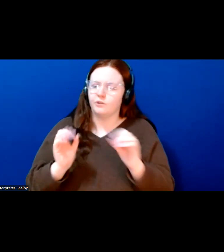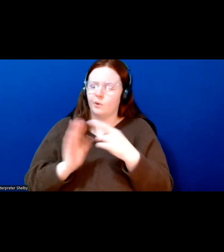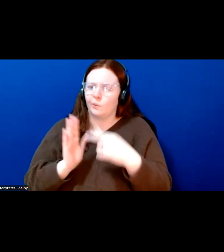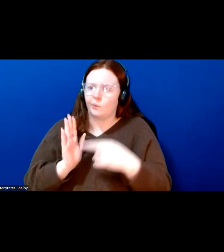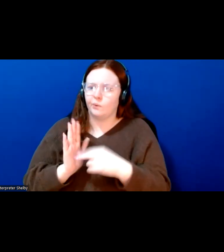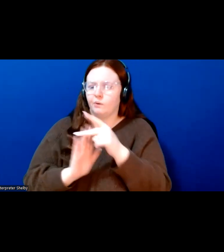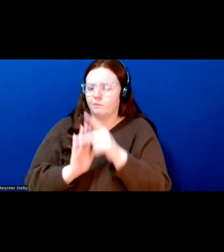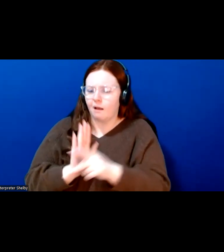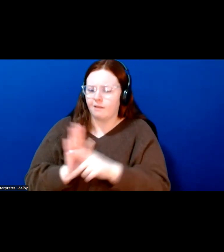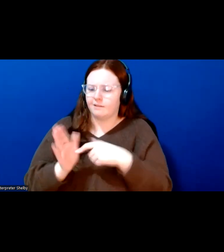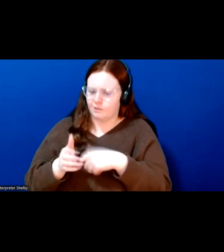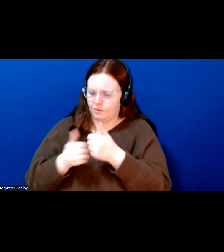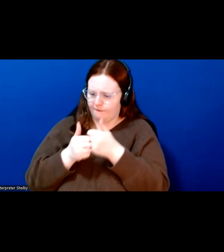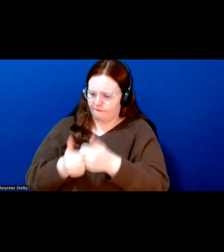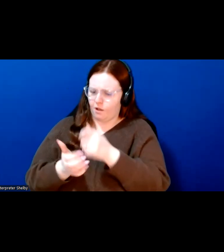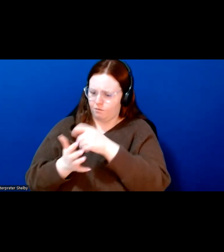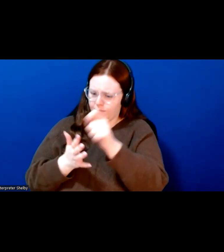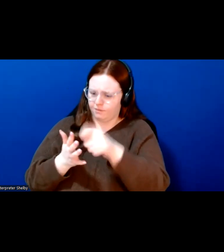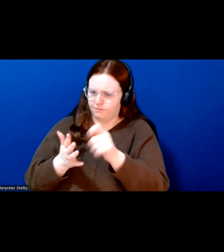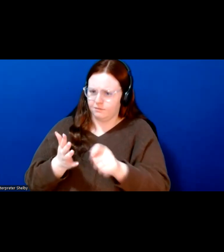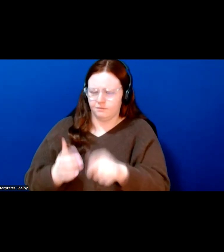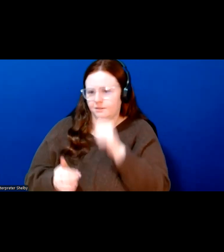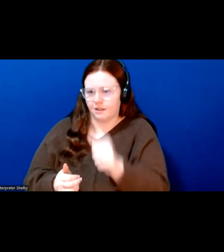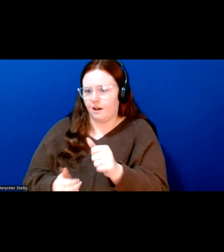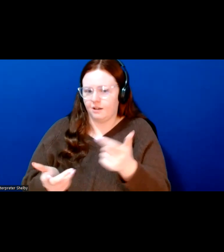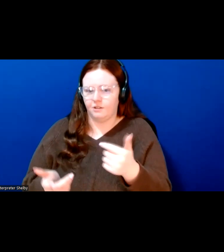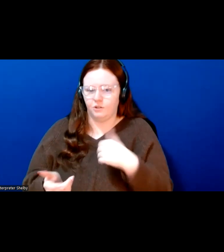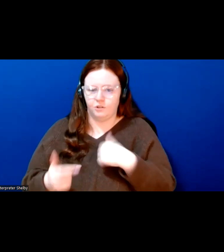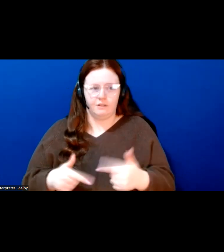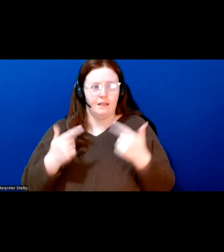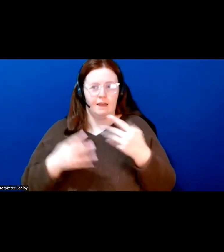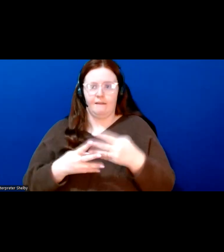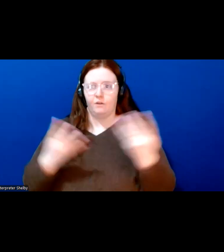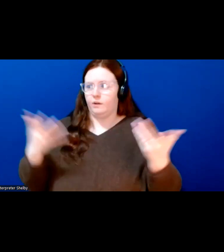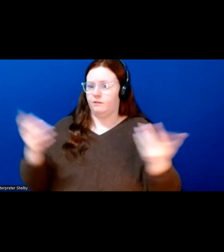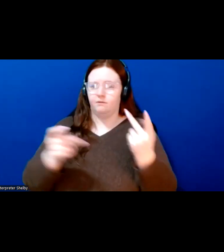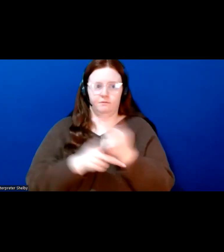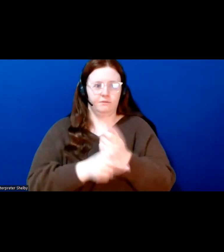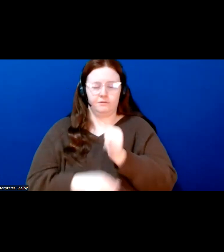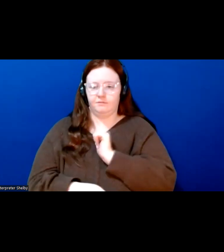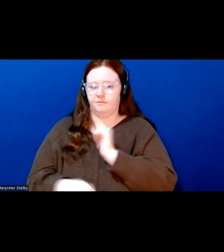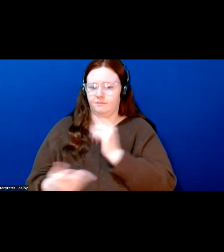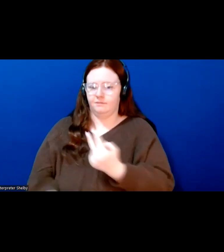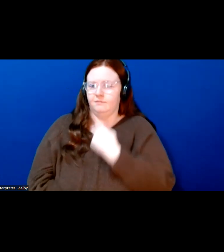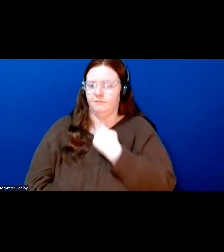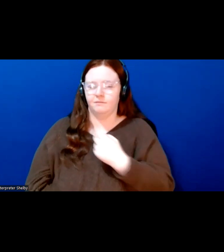all. Like you just kind of like are thrown in your existence of queerness and like, good luck with it all. I want an environment where